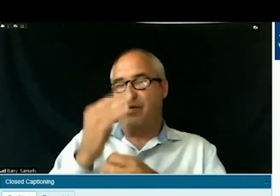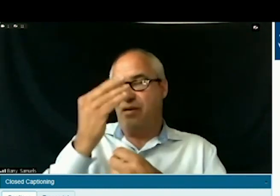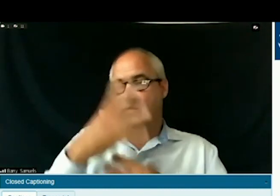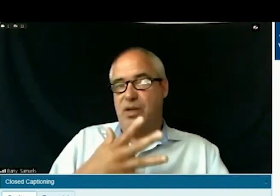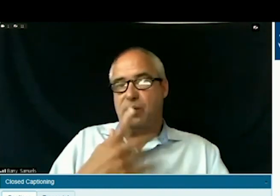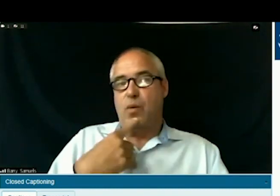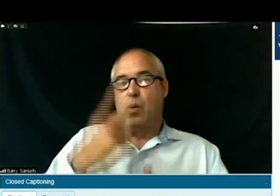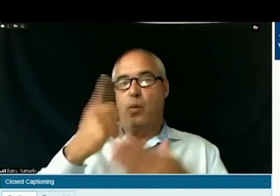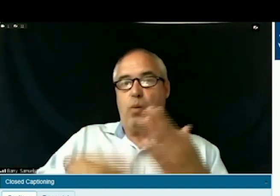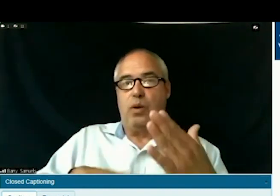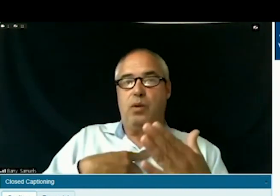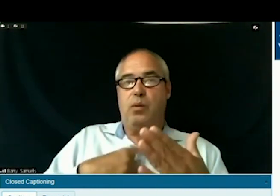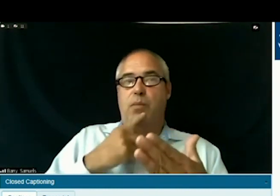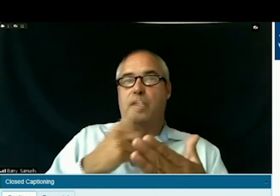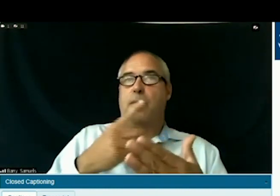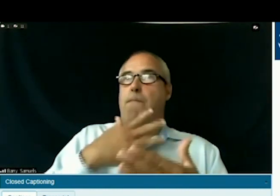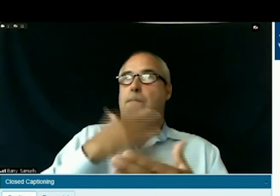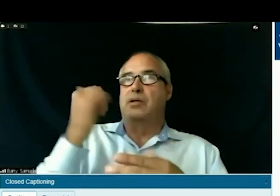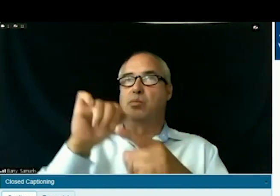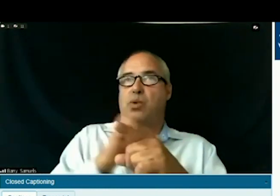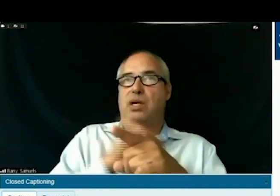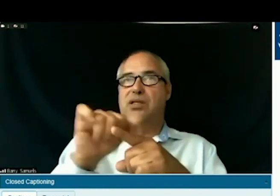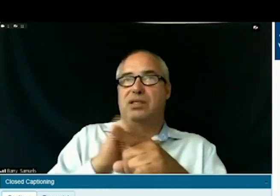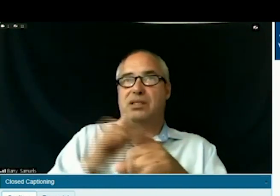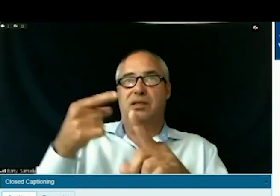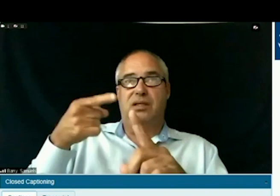is a promising practice at this point in time.